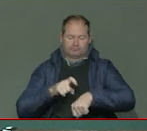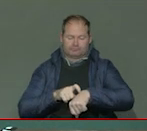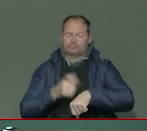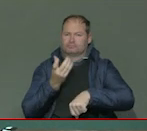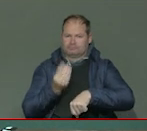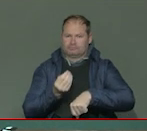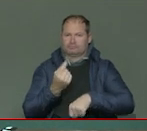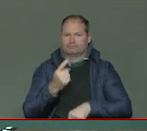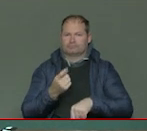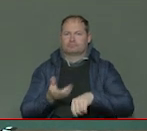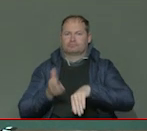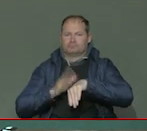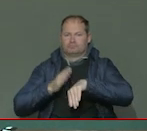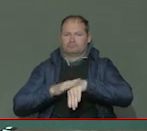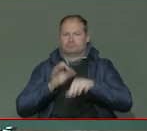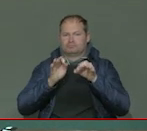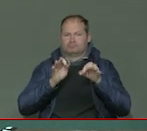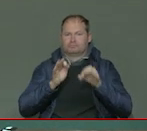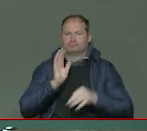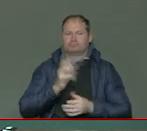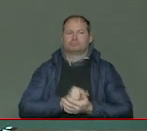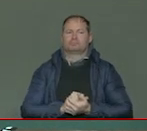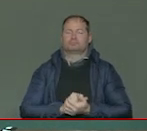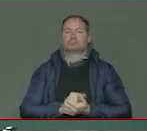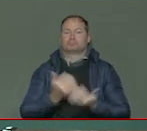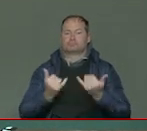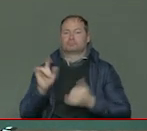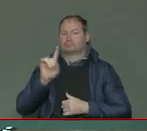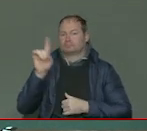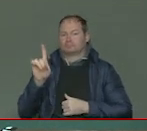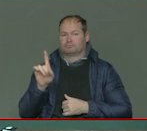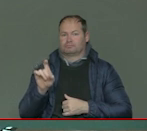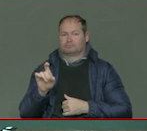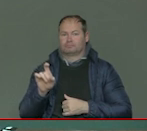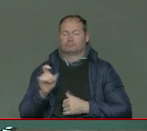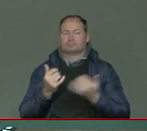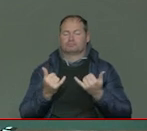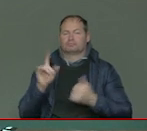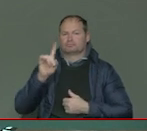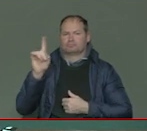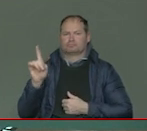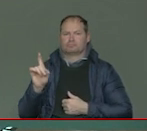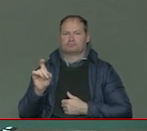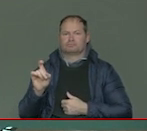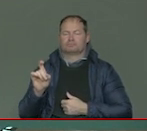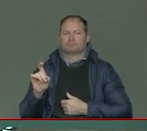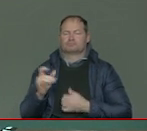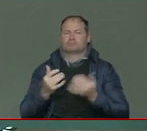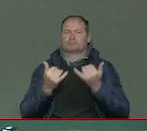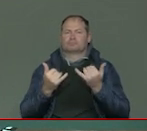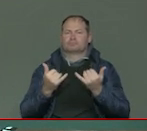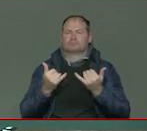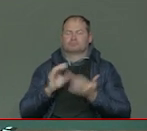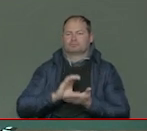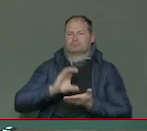now. Then they ask us the next question. That's one of the normal questions they ask. Refer to the